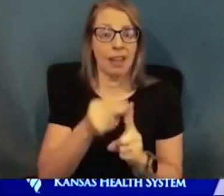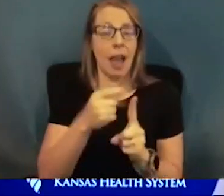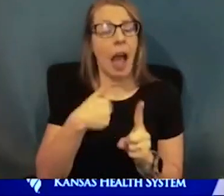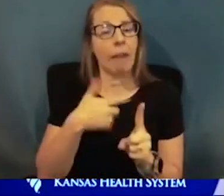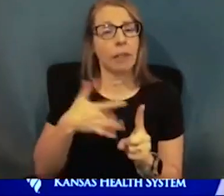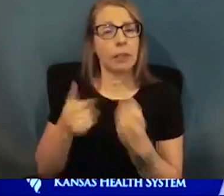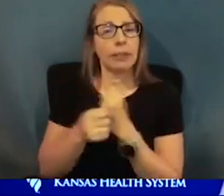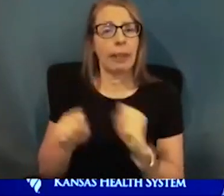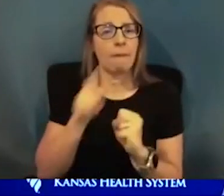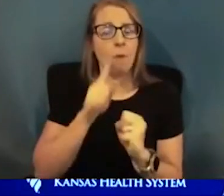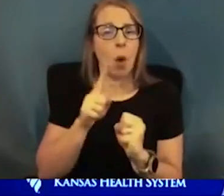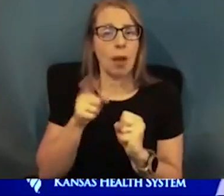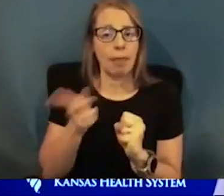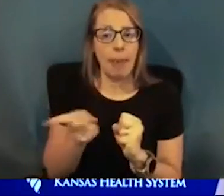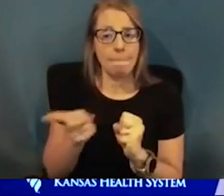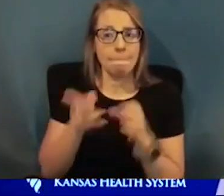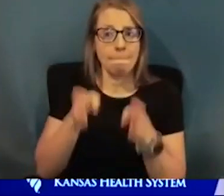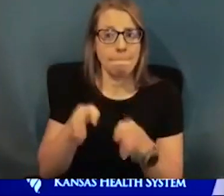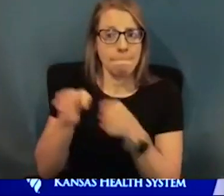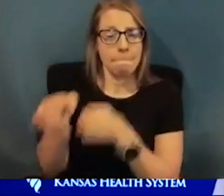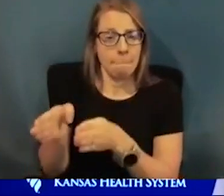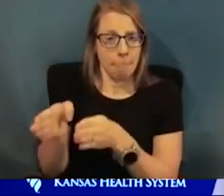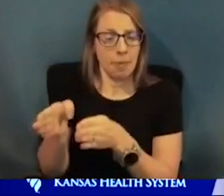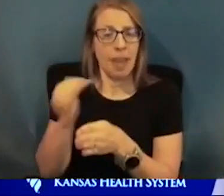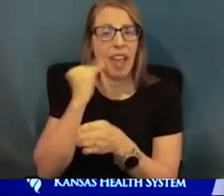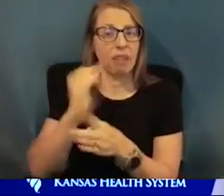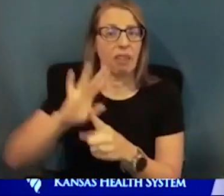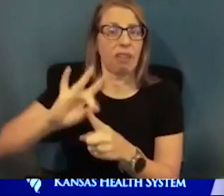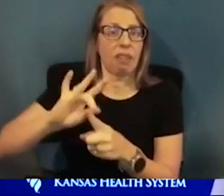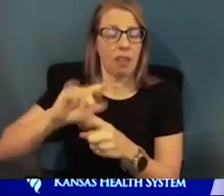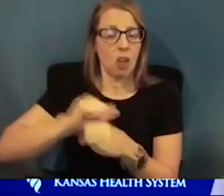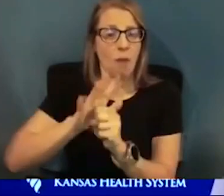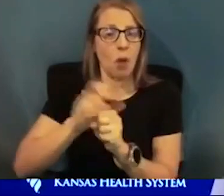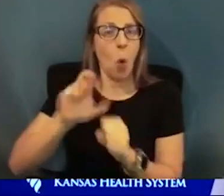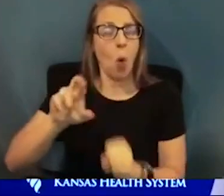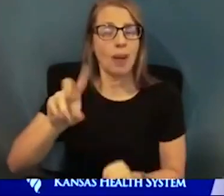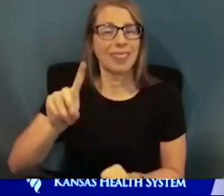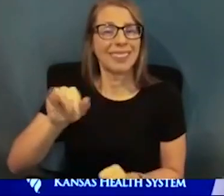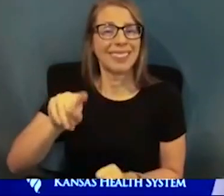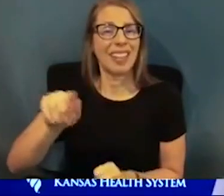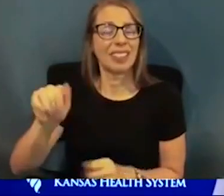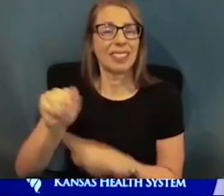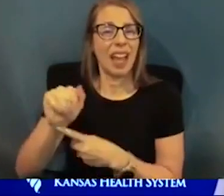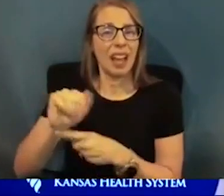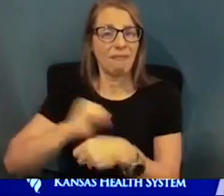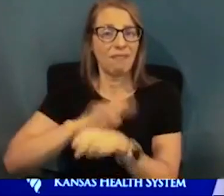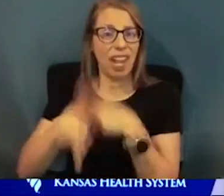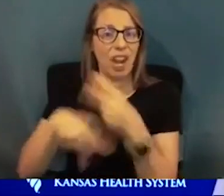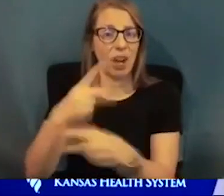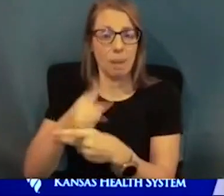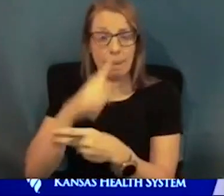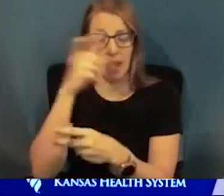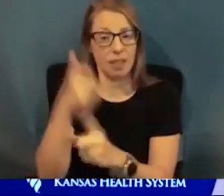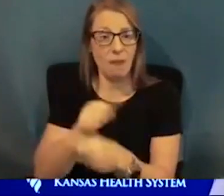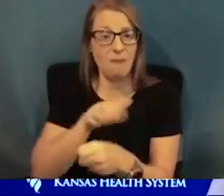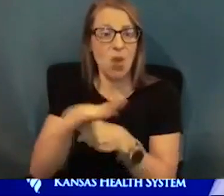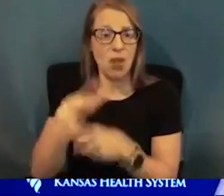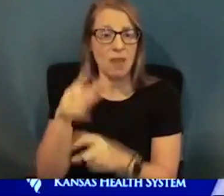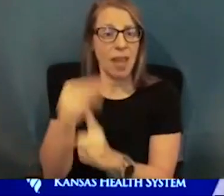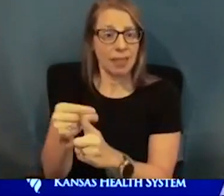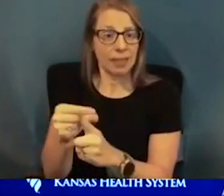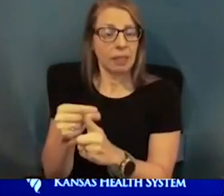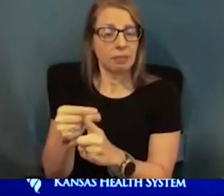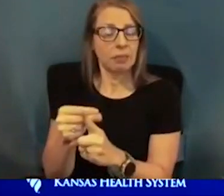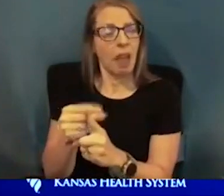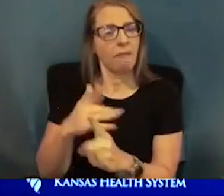individuals, if they do get COVID or Delta variant right now because of their full vaccination status, but we